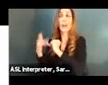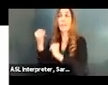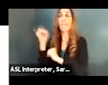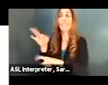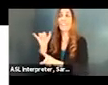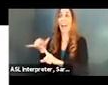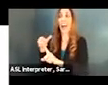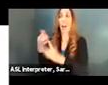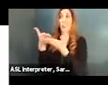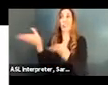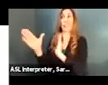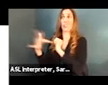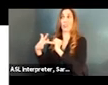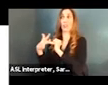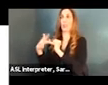way to help